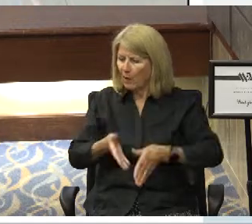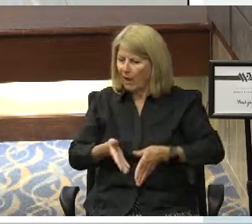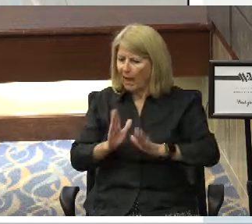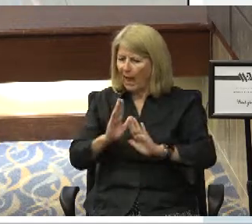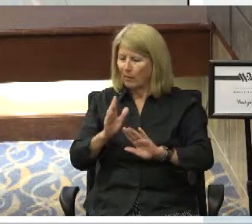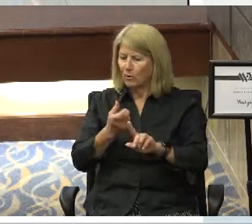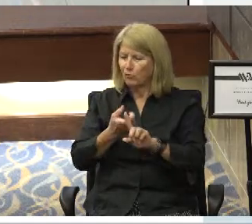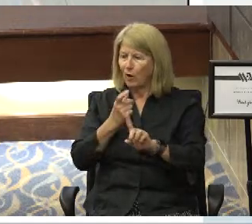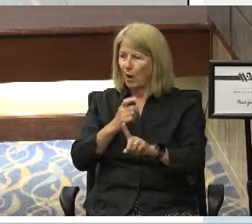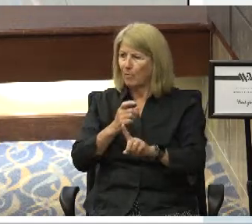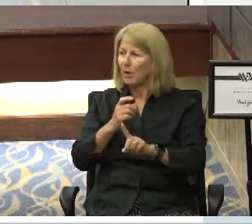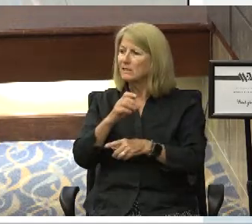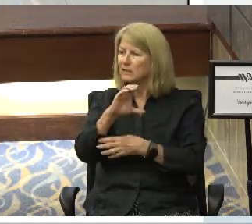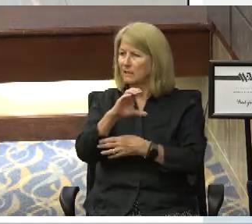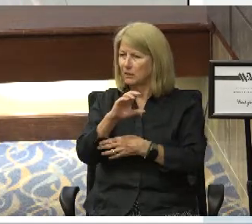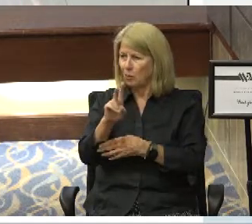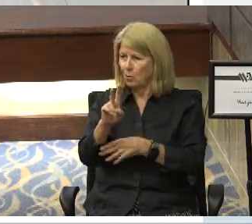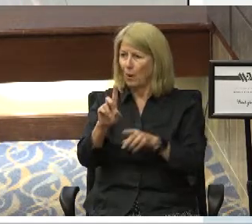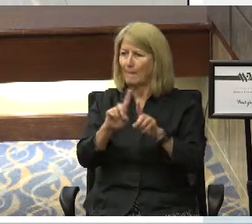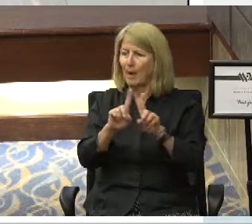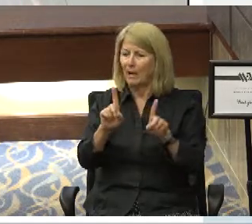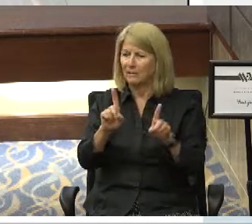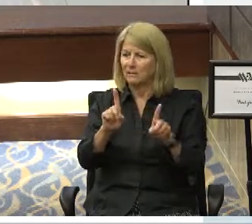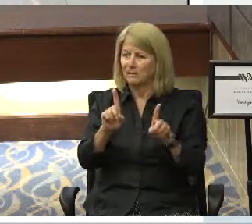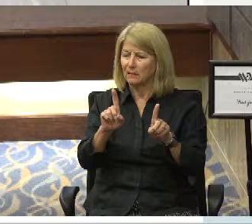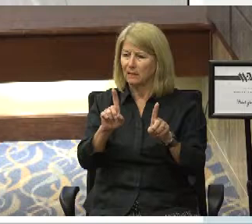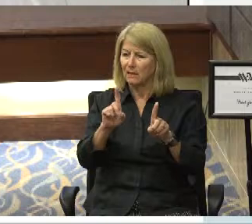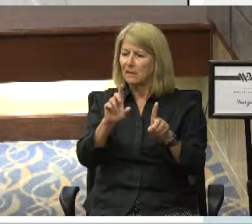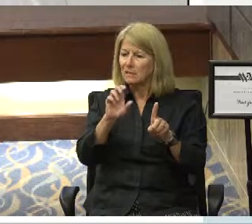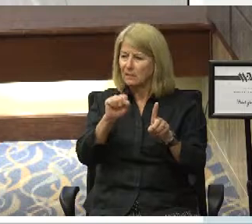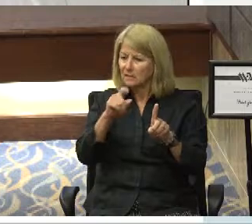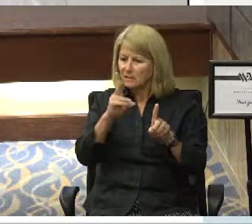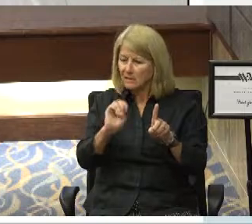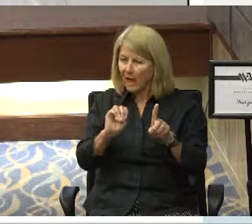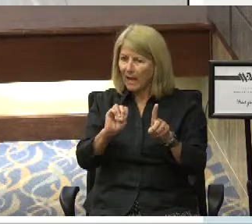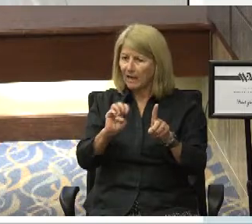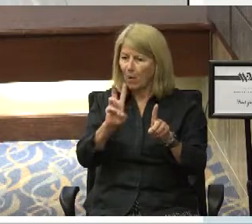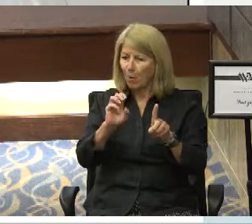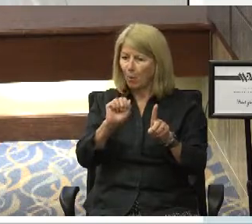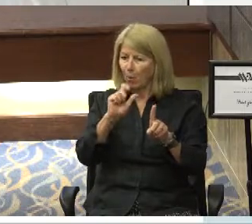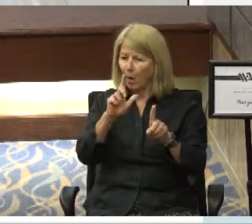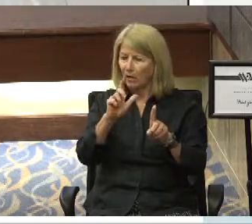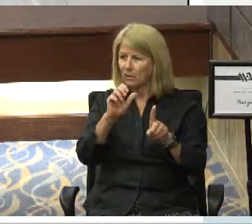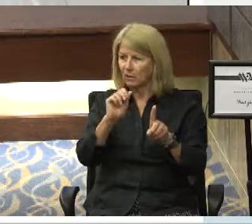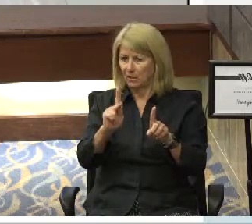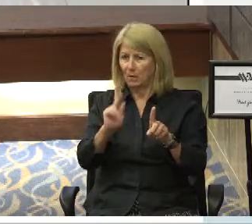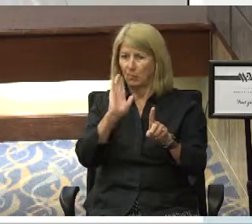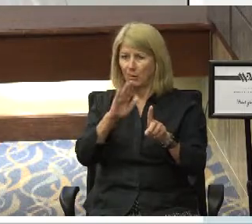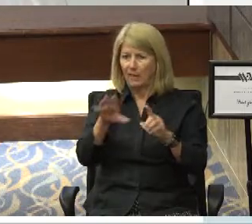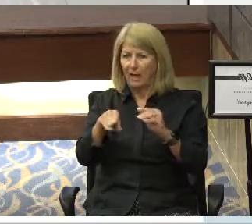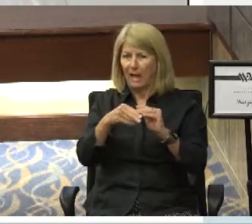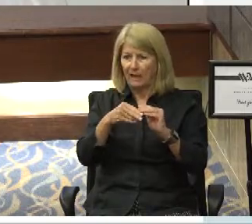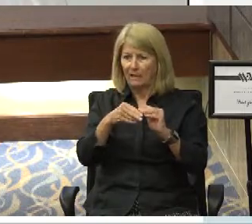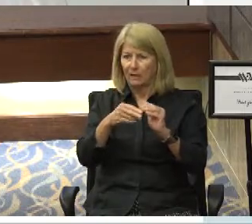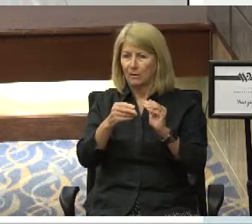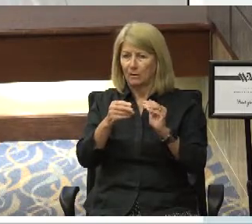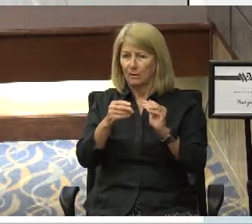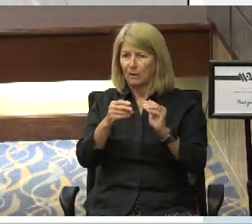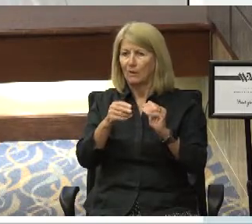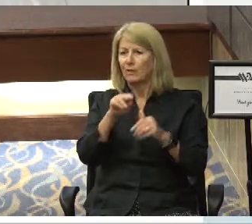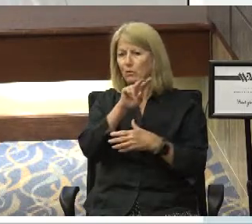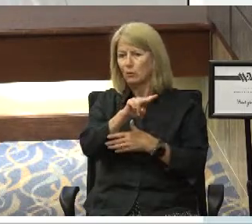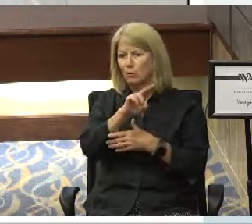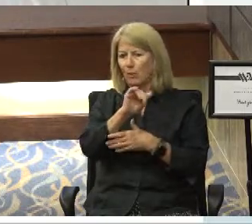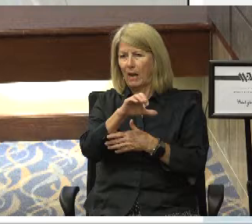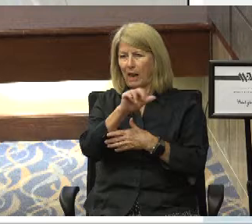C2. But the sidewalk and landscaping along the frontage there will be put in when it's about 2 acres when